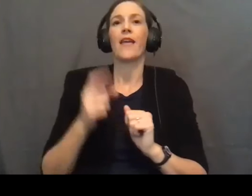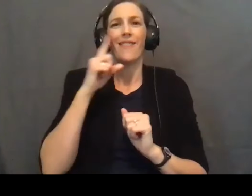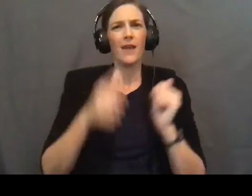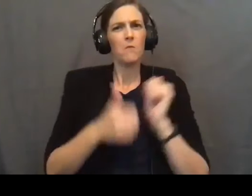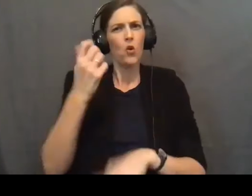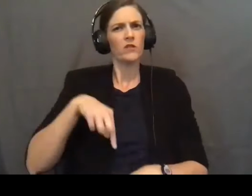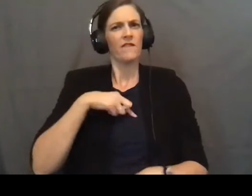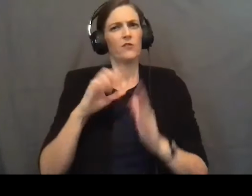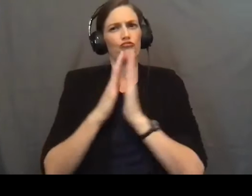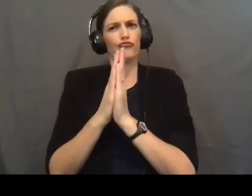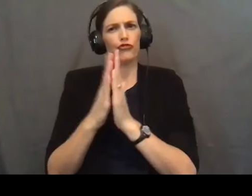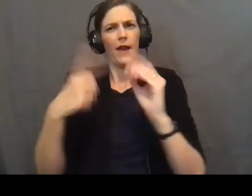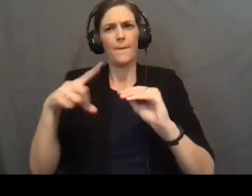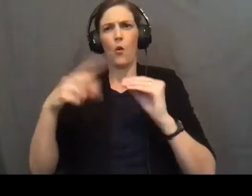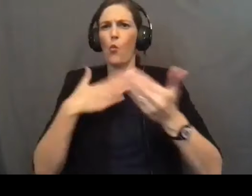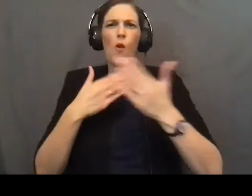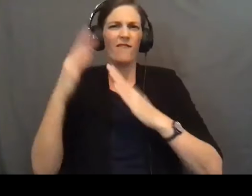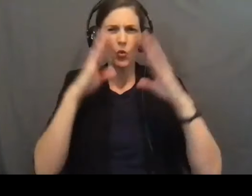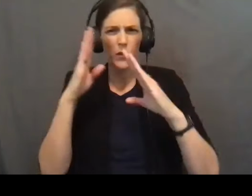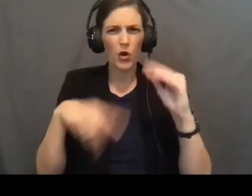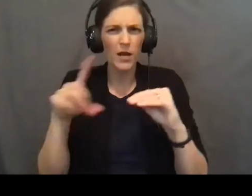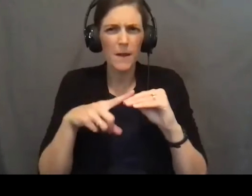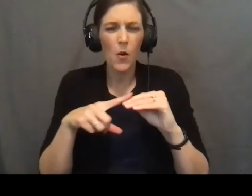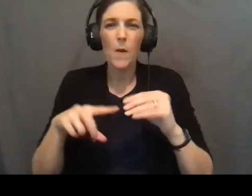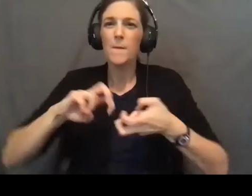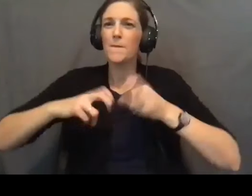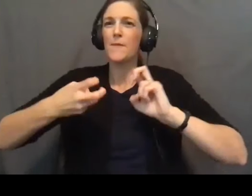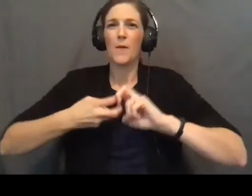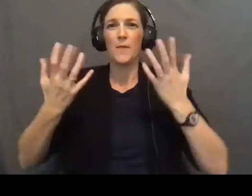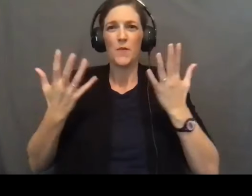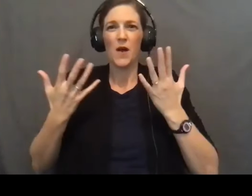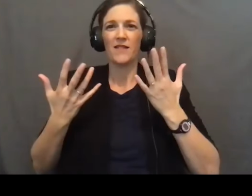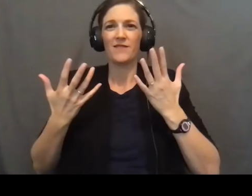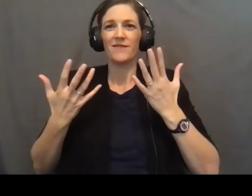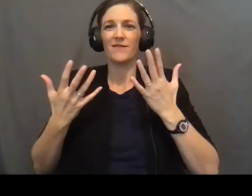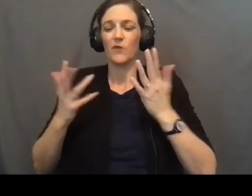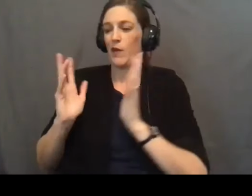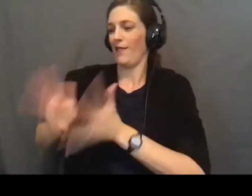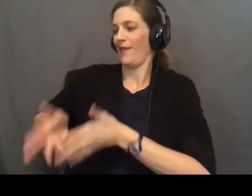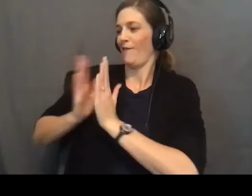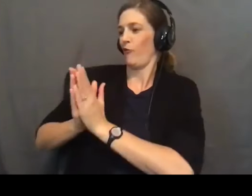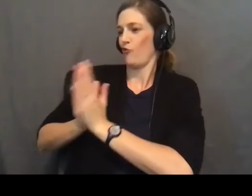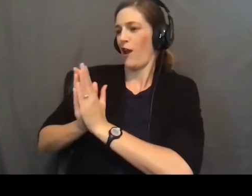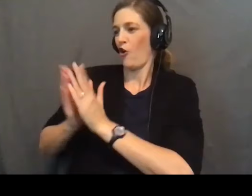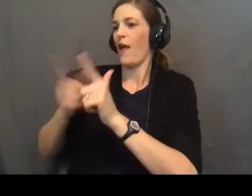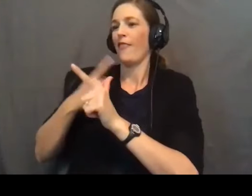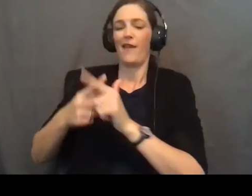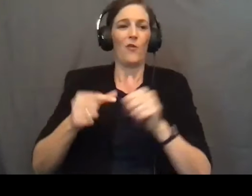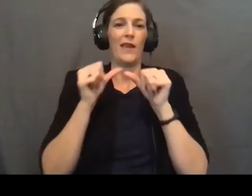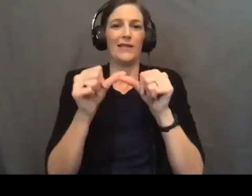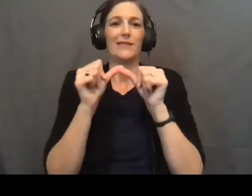pray about the things we worry about. The problem is we walk away from our prayer and we continue to be anxious